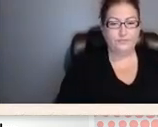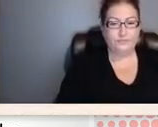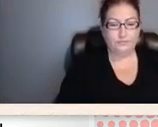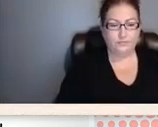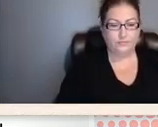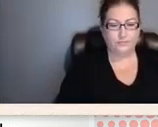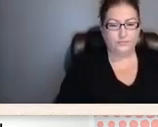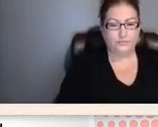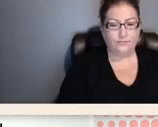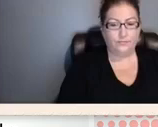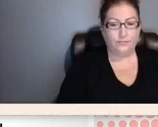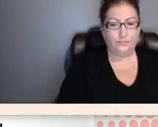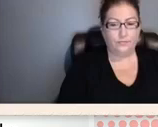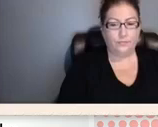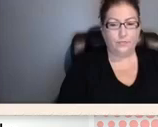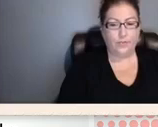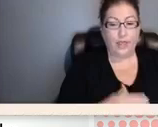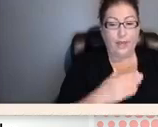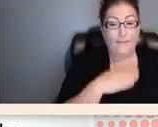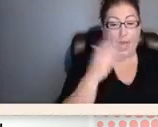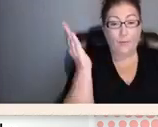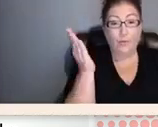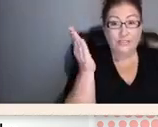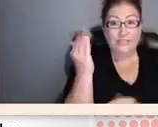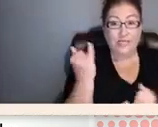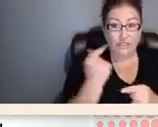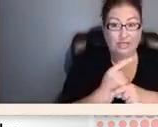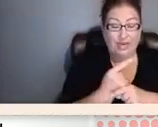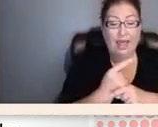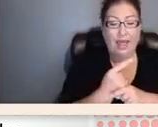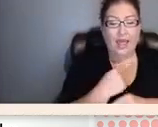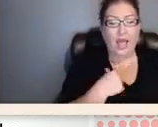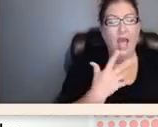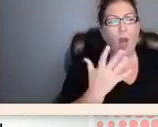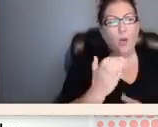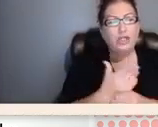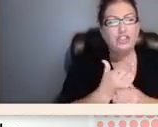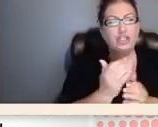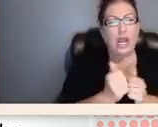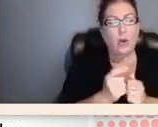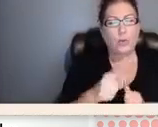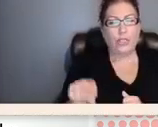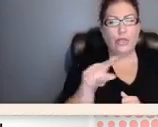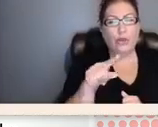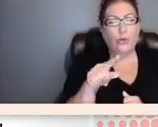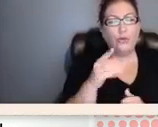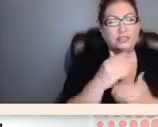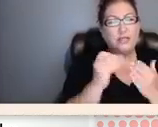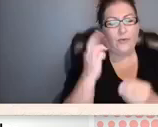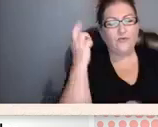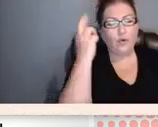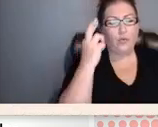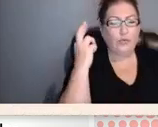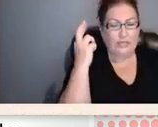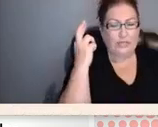In my presentation today, I want to share with you some of the reasons